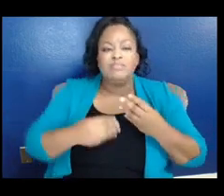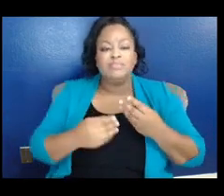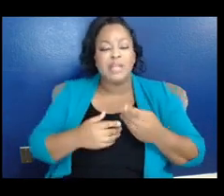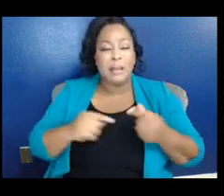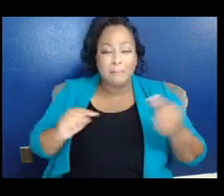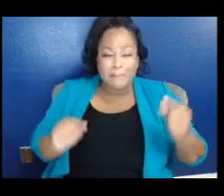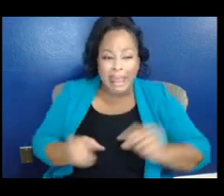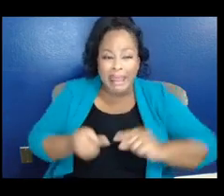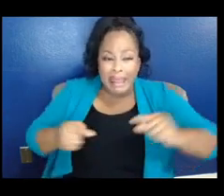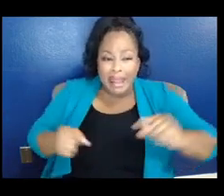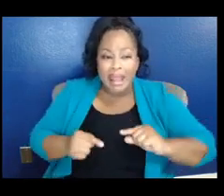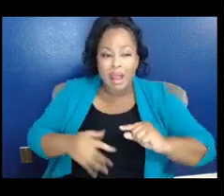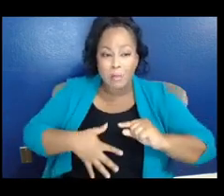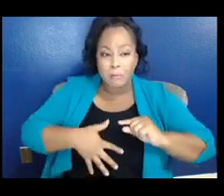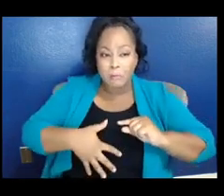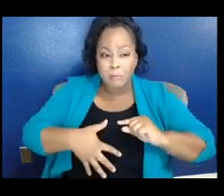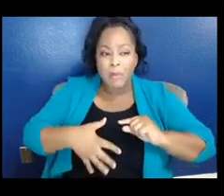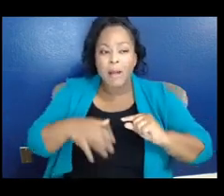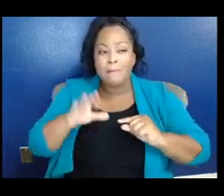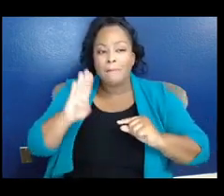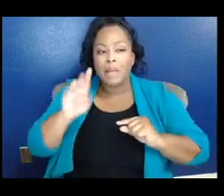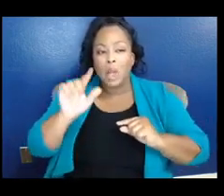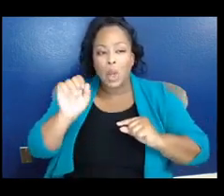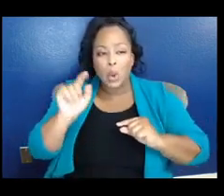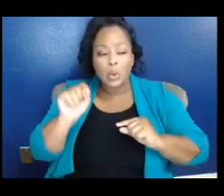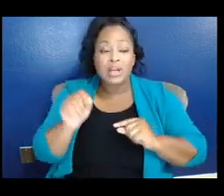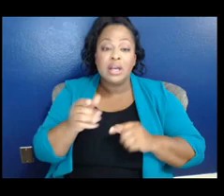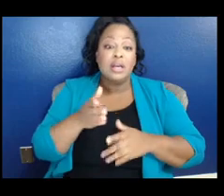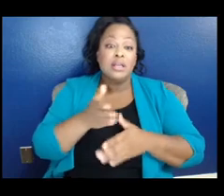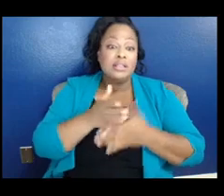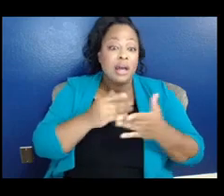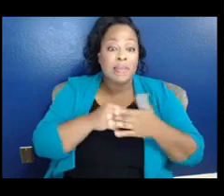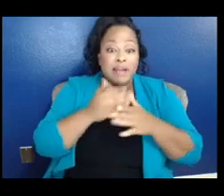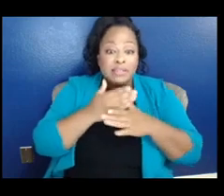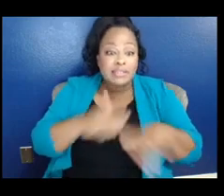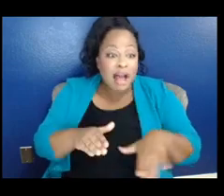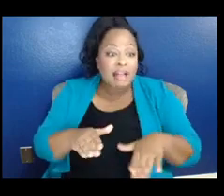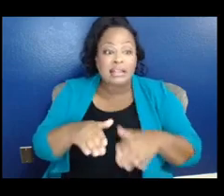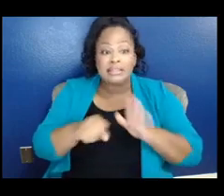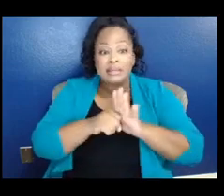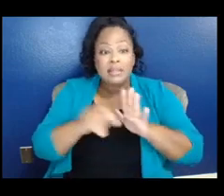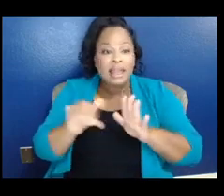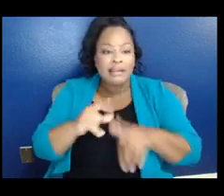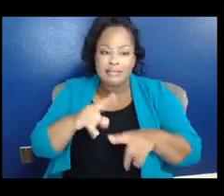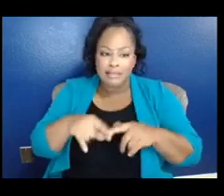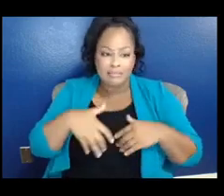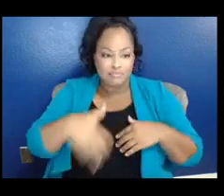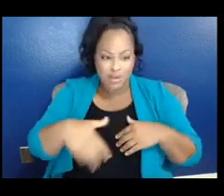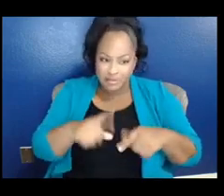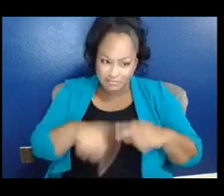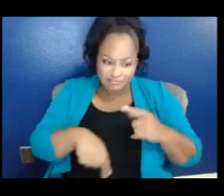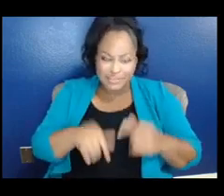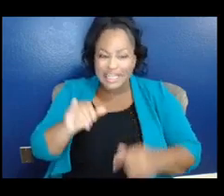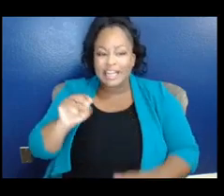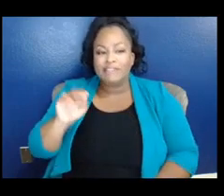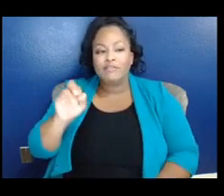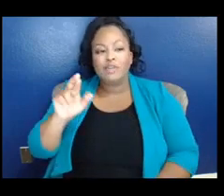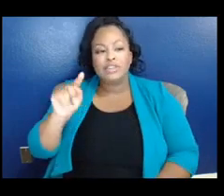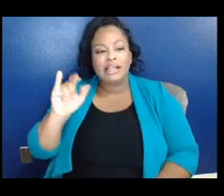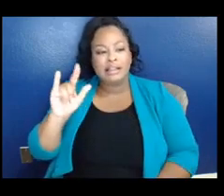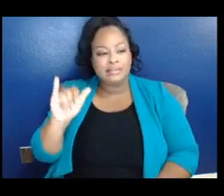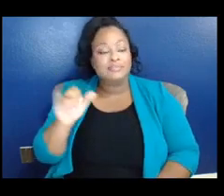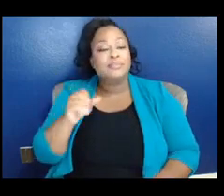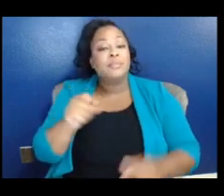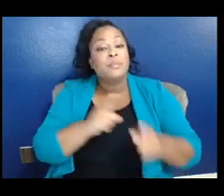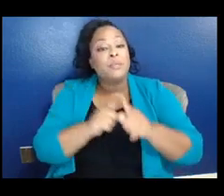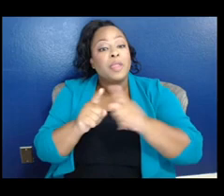and pain or even bloating. And some patients suffer from silent symptoms like infertility. Absolutely. Thank you so much for